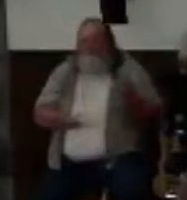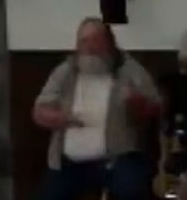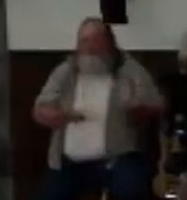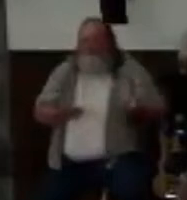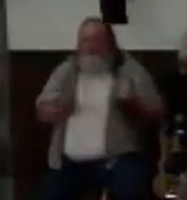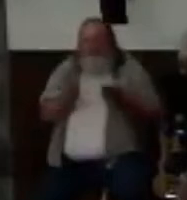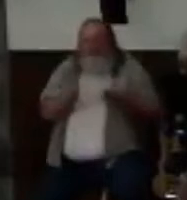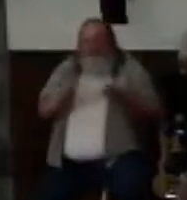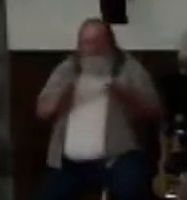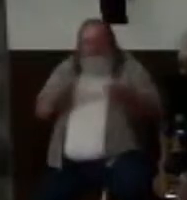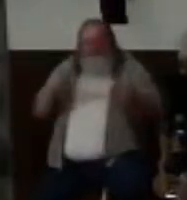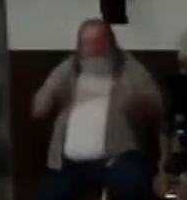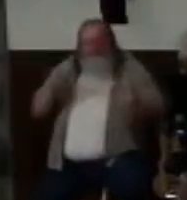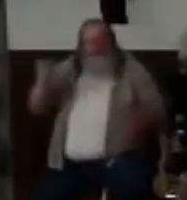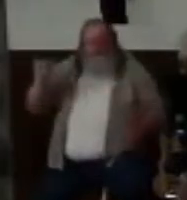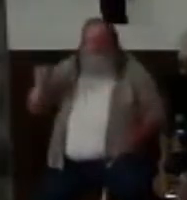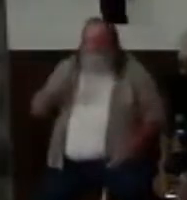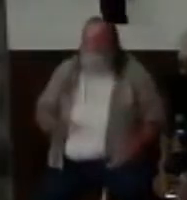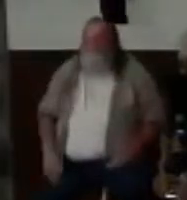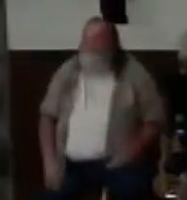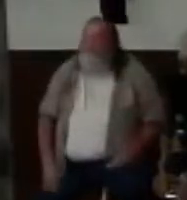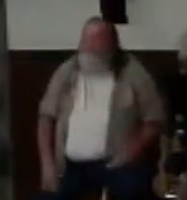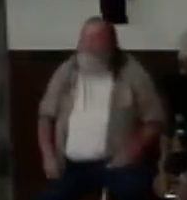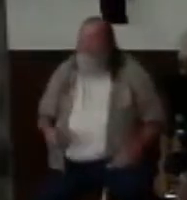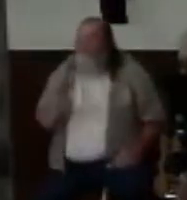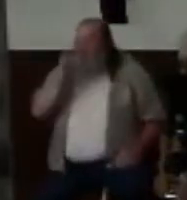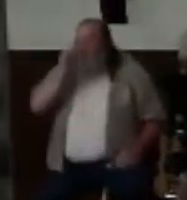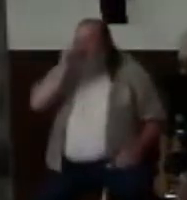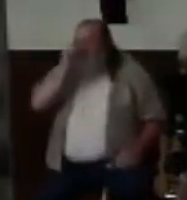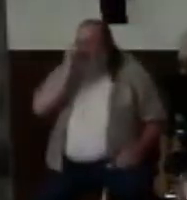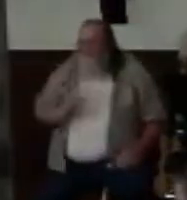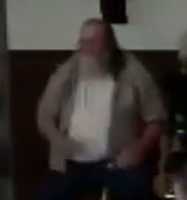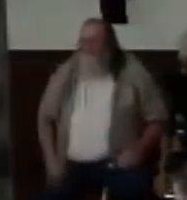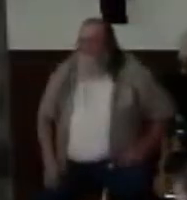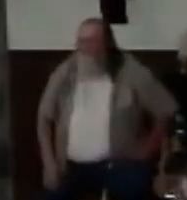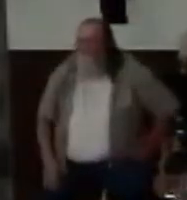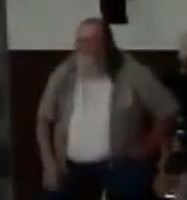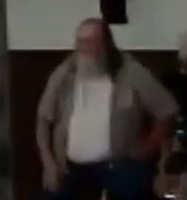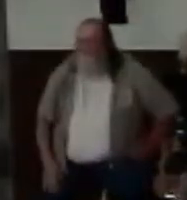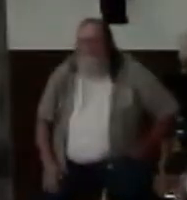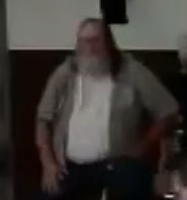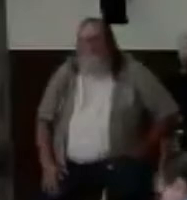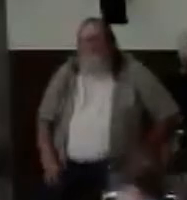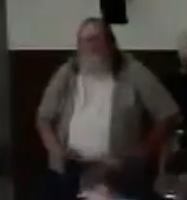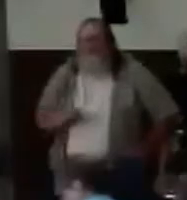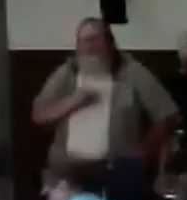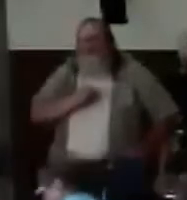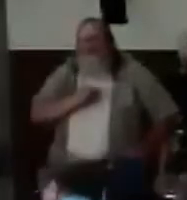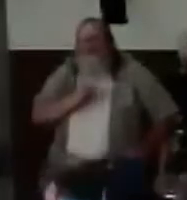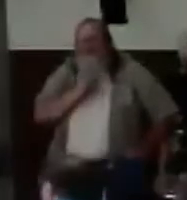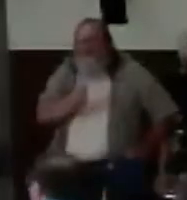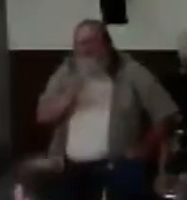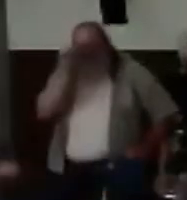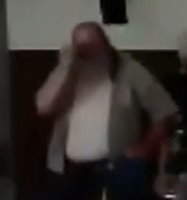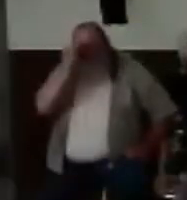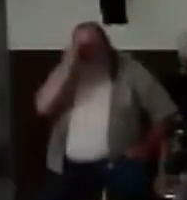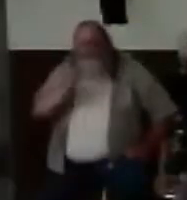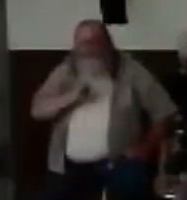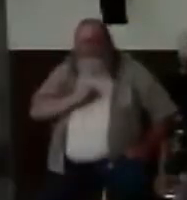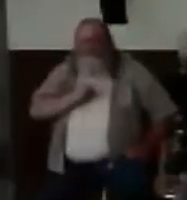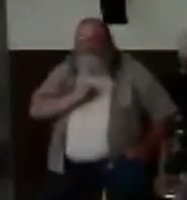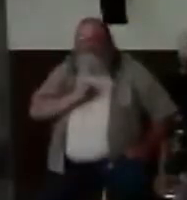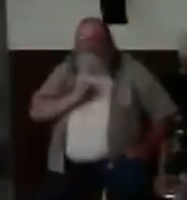lot, but I promise I won't go into too much detail about the research, because I didn't know that I was preaching this Sunday